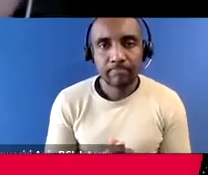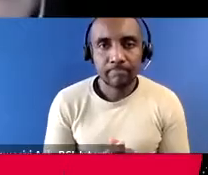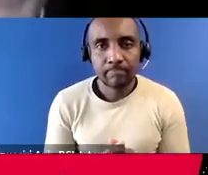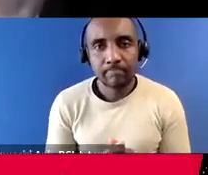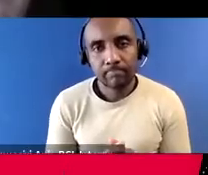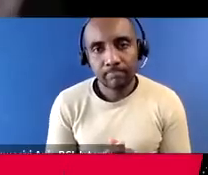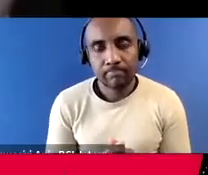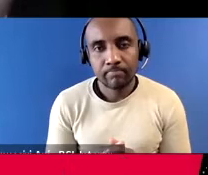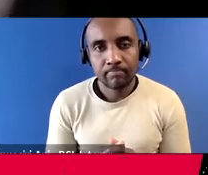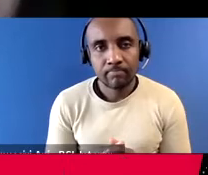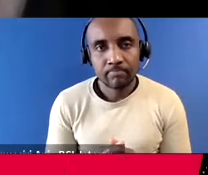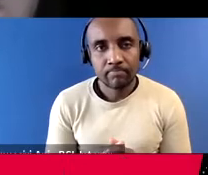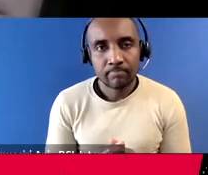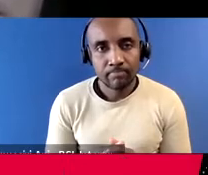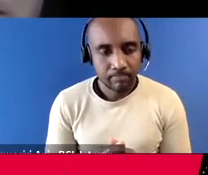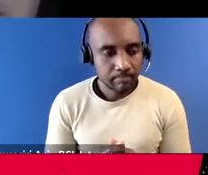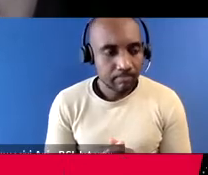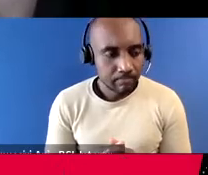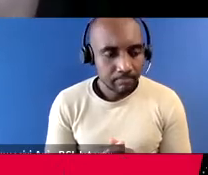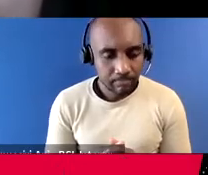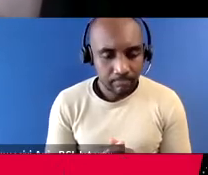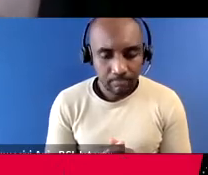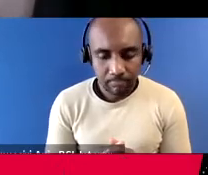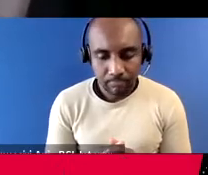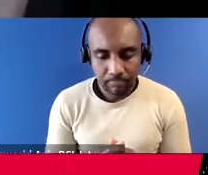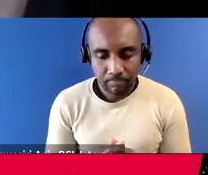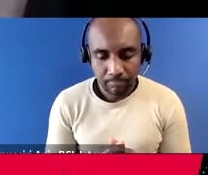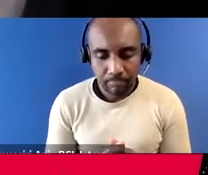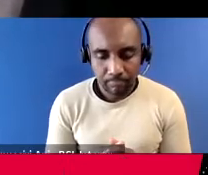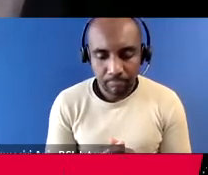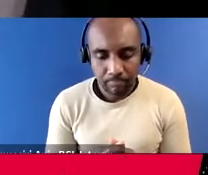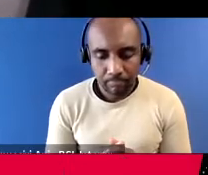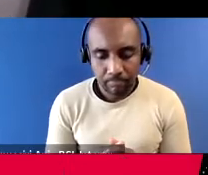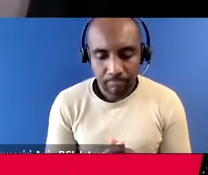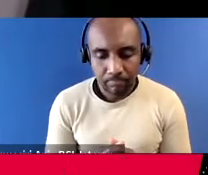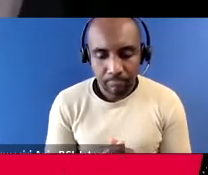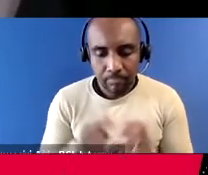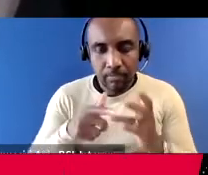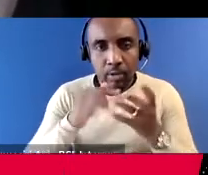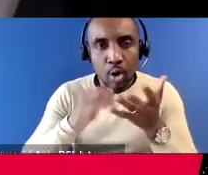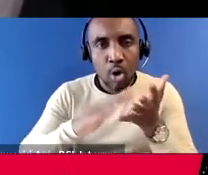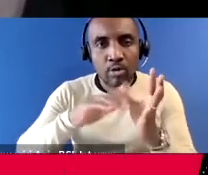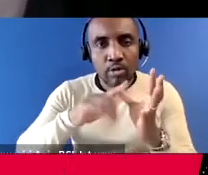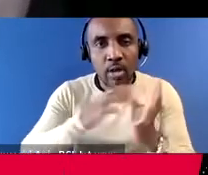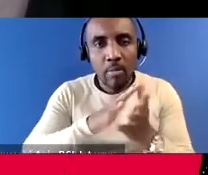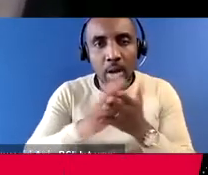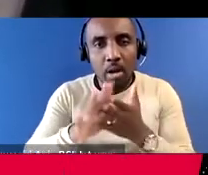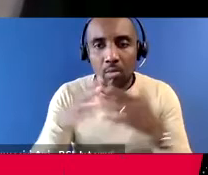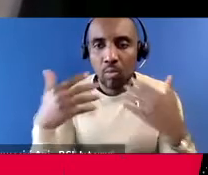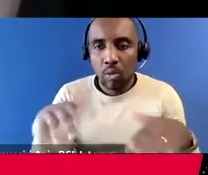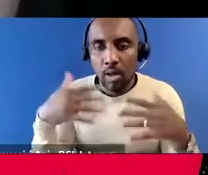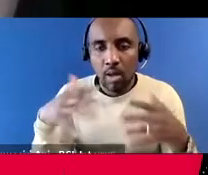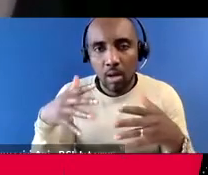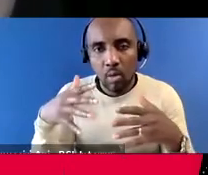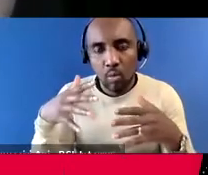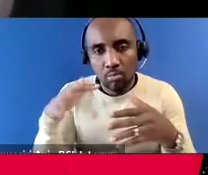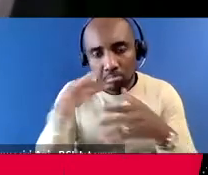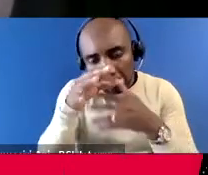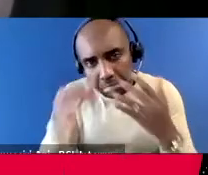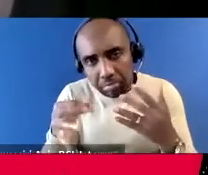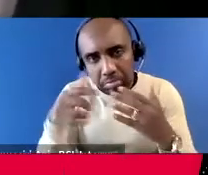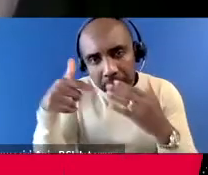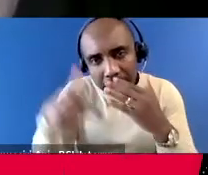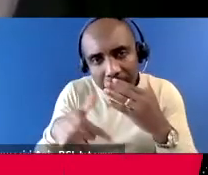Thank you very much for that comprehensive overview, both of what's been happening and what needs